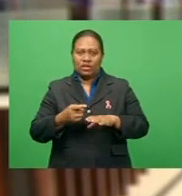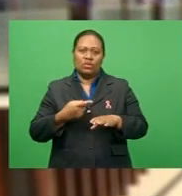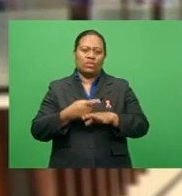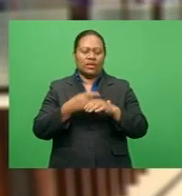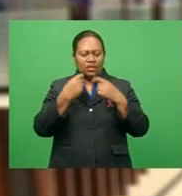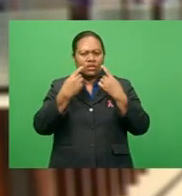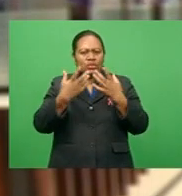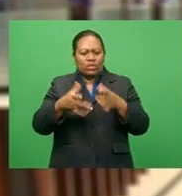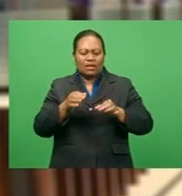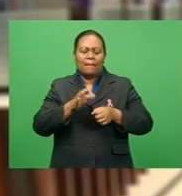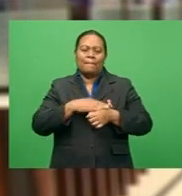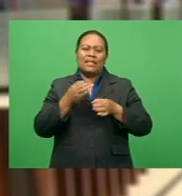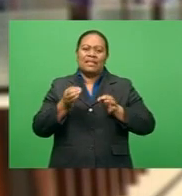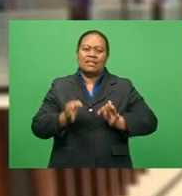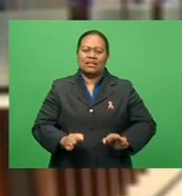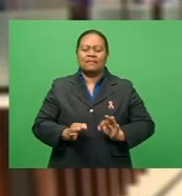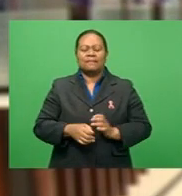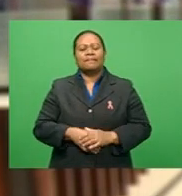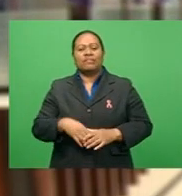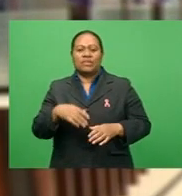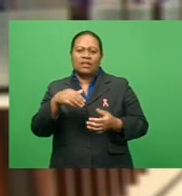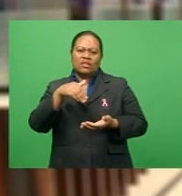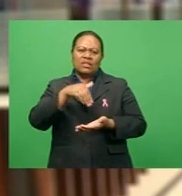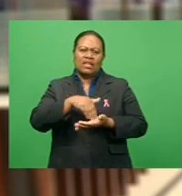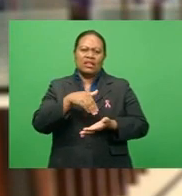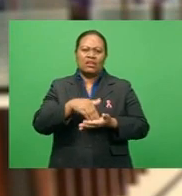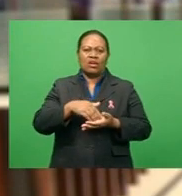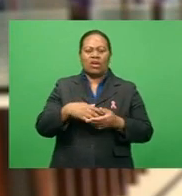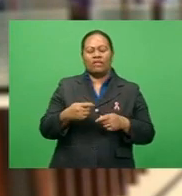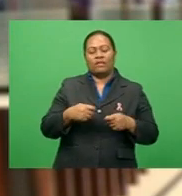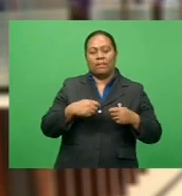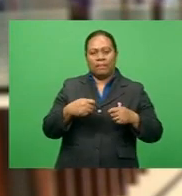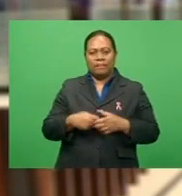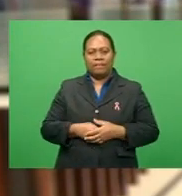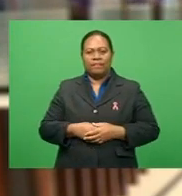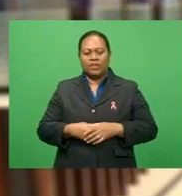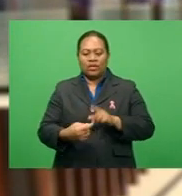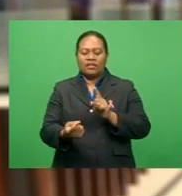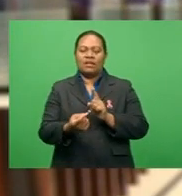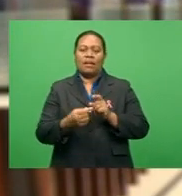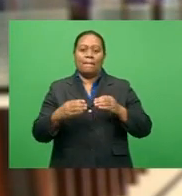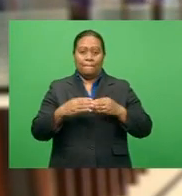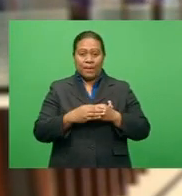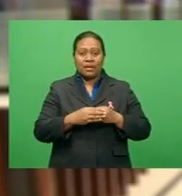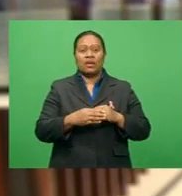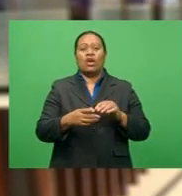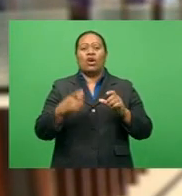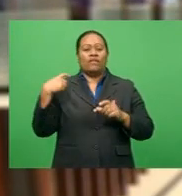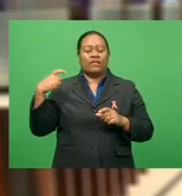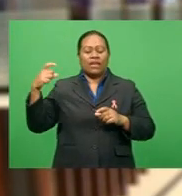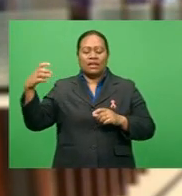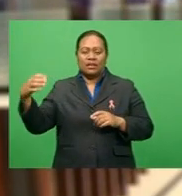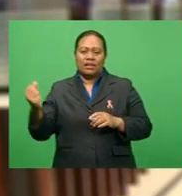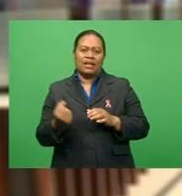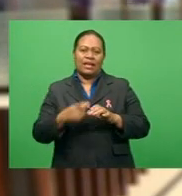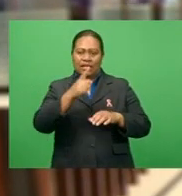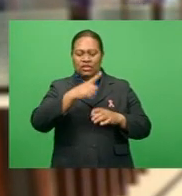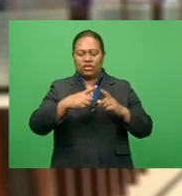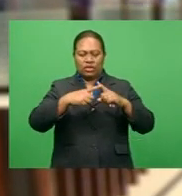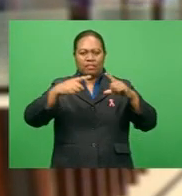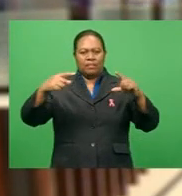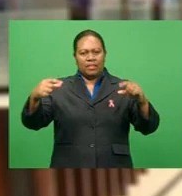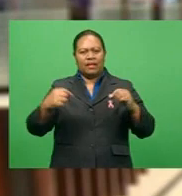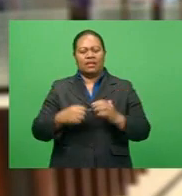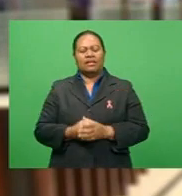policy decisions, with 3 major central banks set to hold meetings. The Bank of Canada and the Bank of Japan are expected to hold fire for